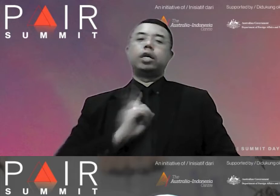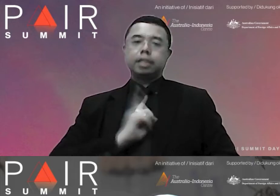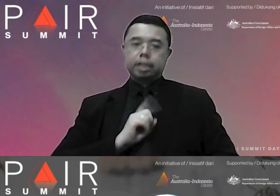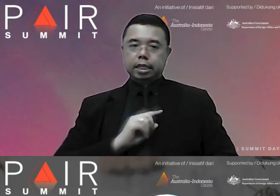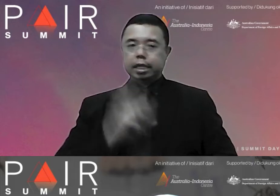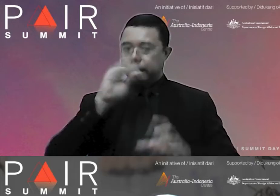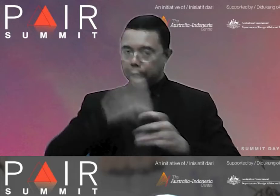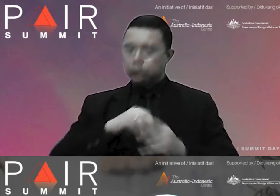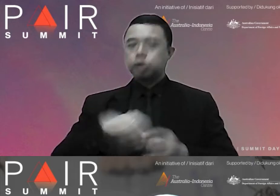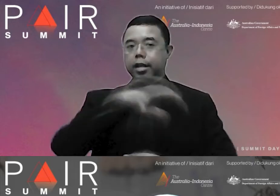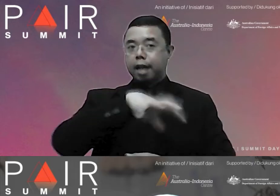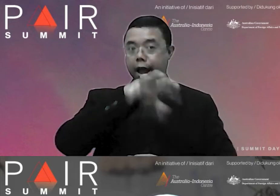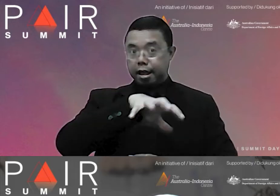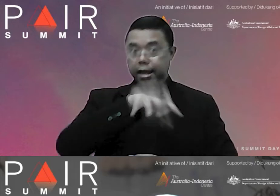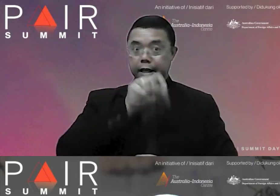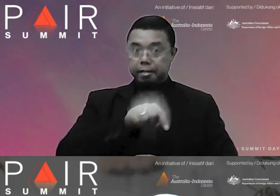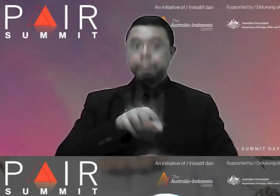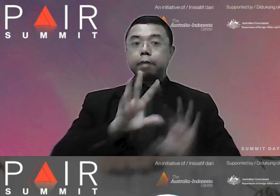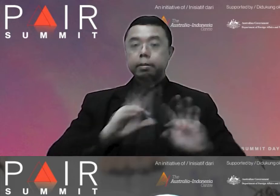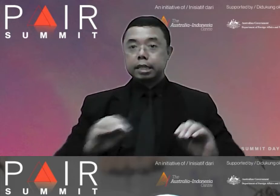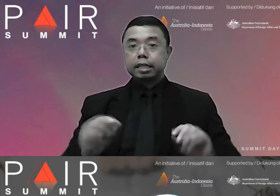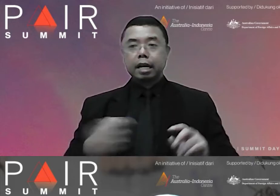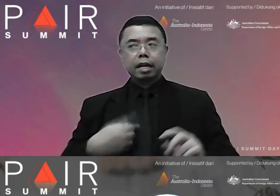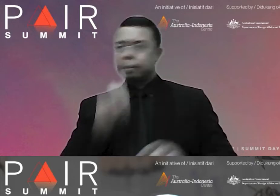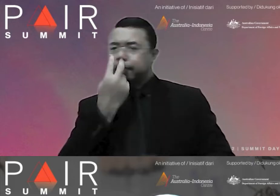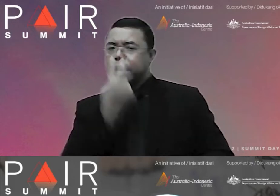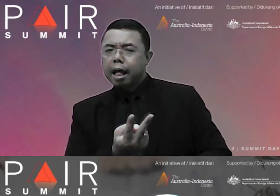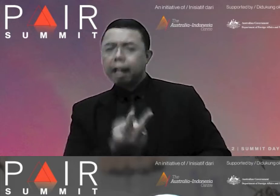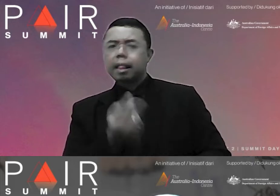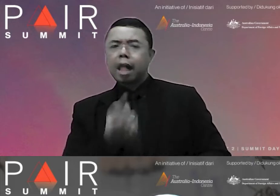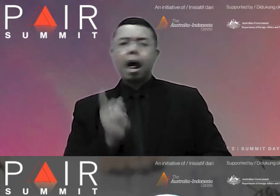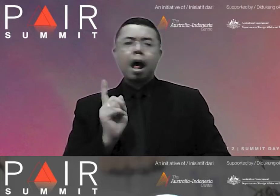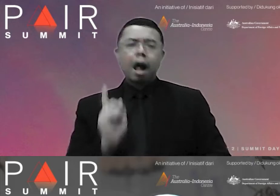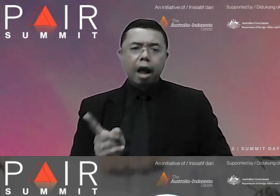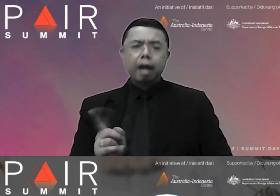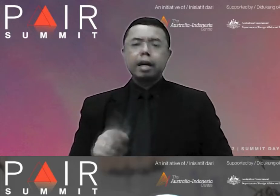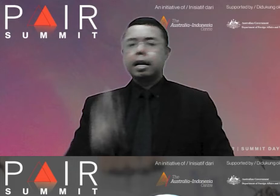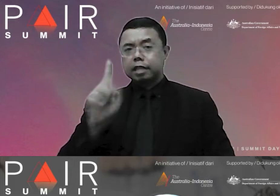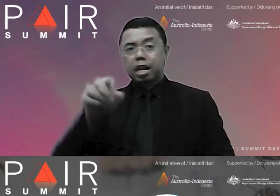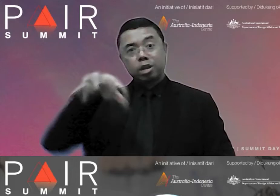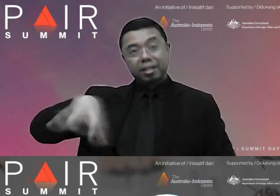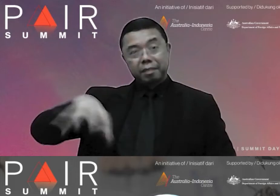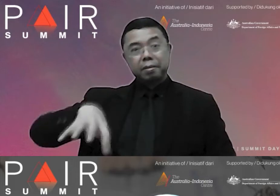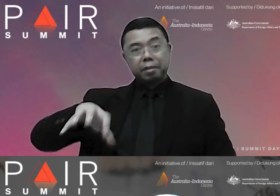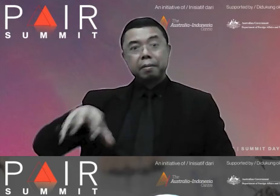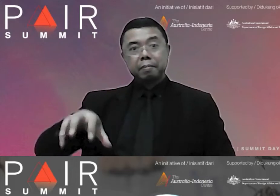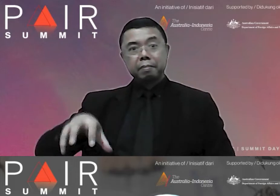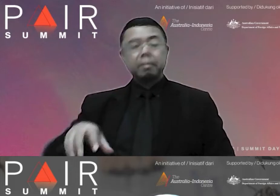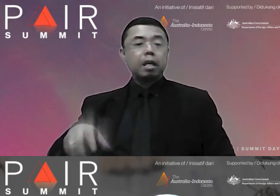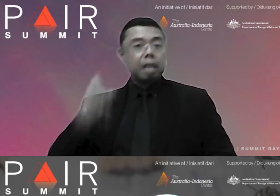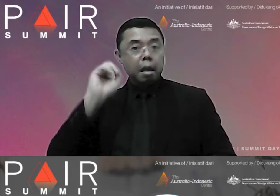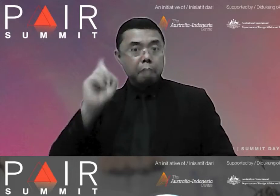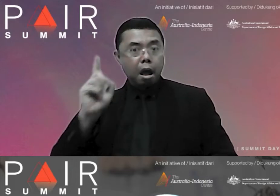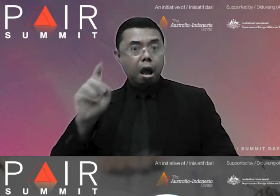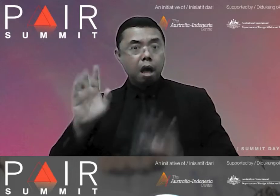that one of the critical area or the cluster where COVID transmission actually